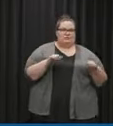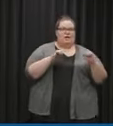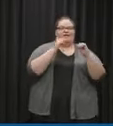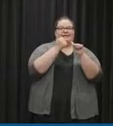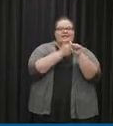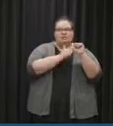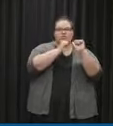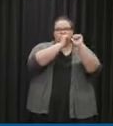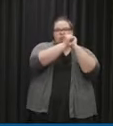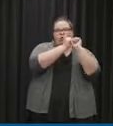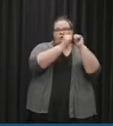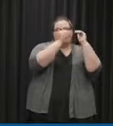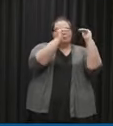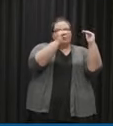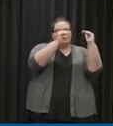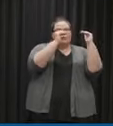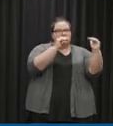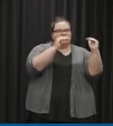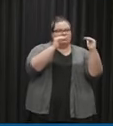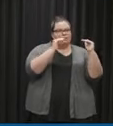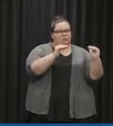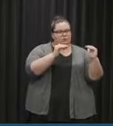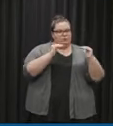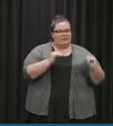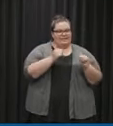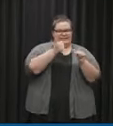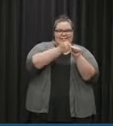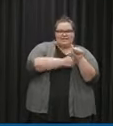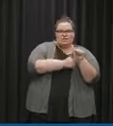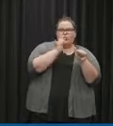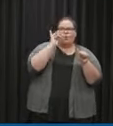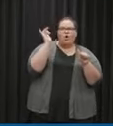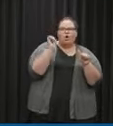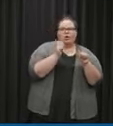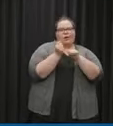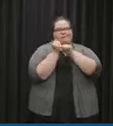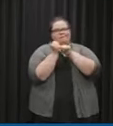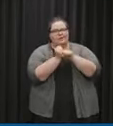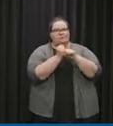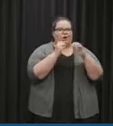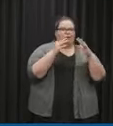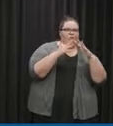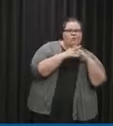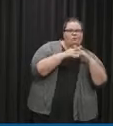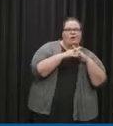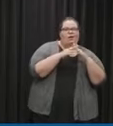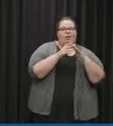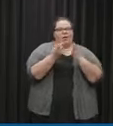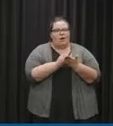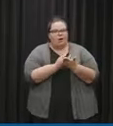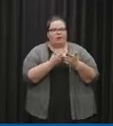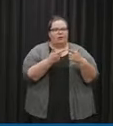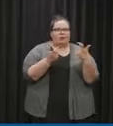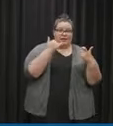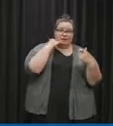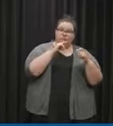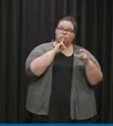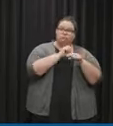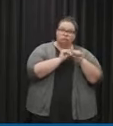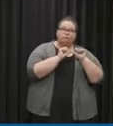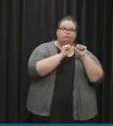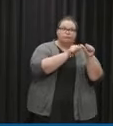sport by sport to indicate where things are with each one as to whether they are going ahead completely or if they're